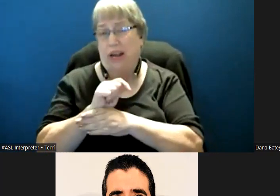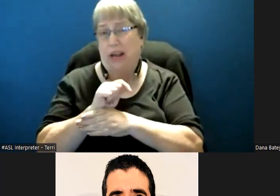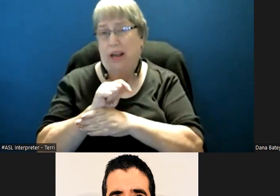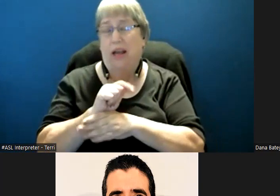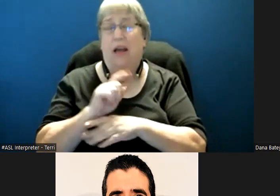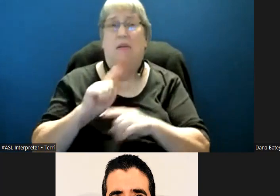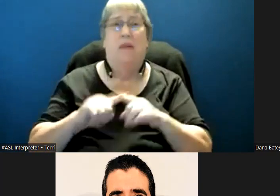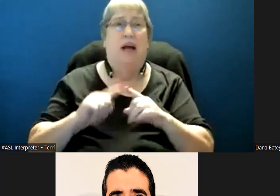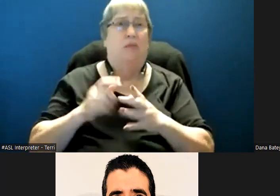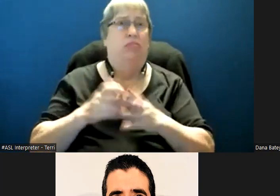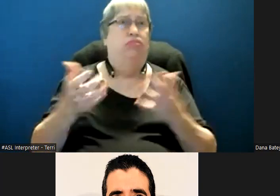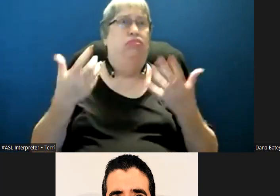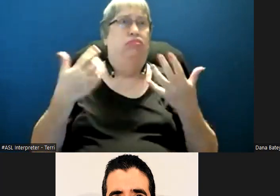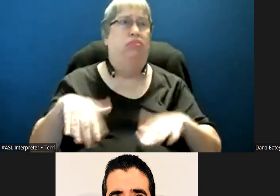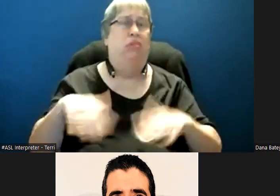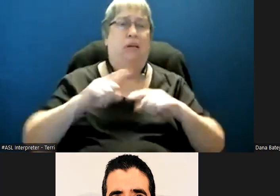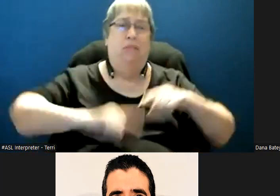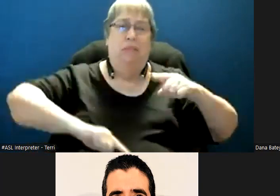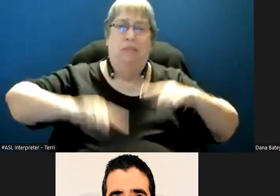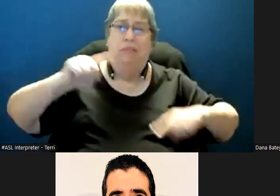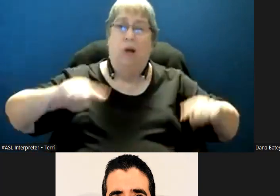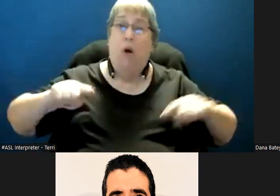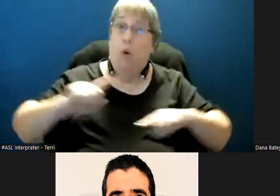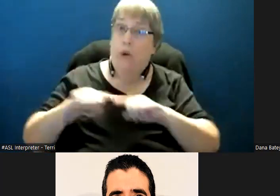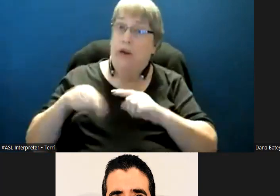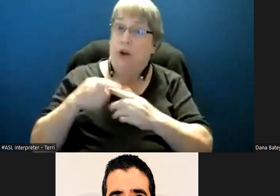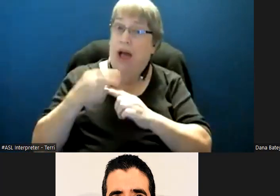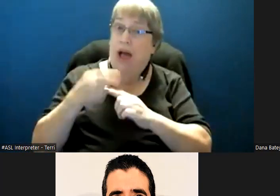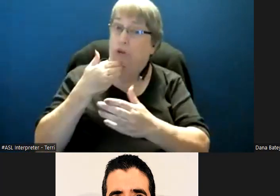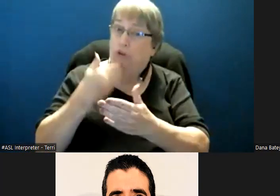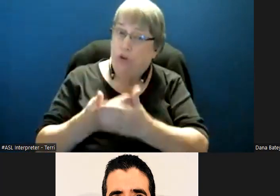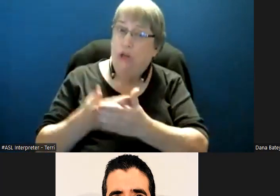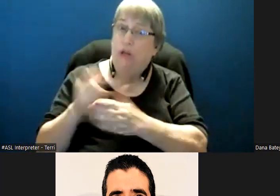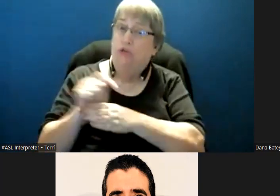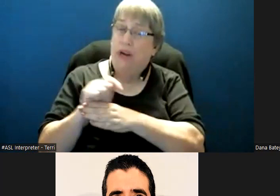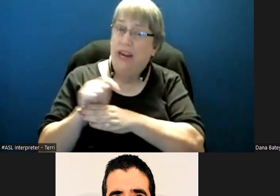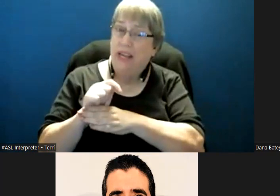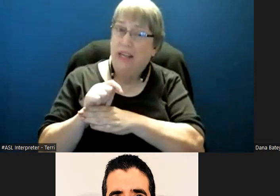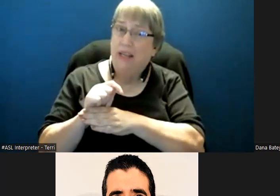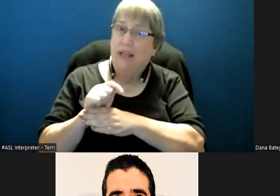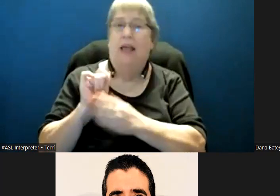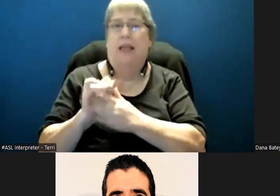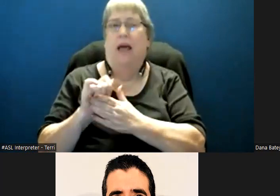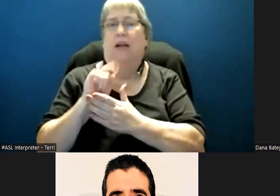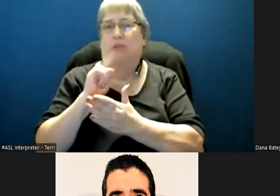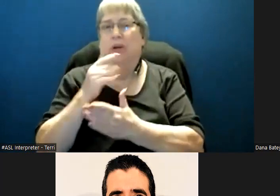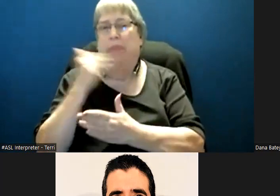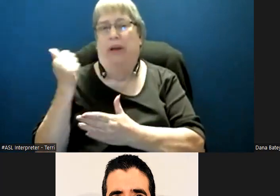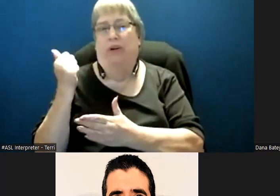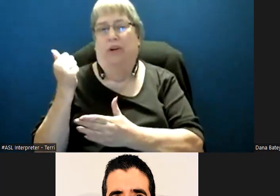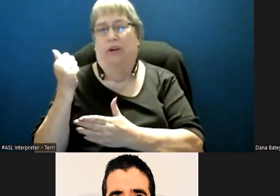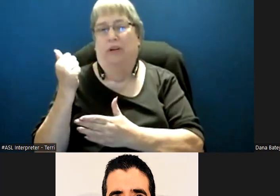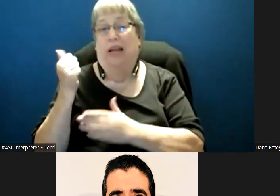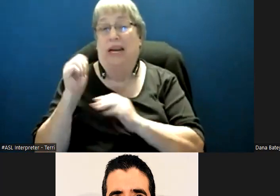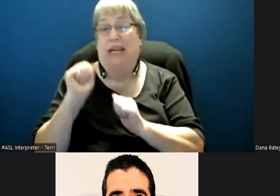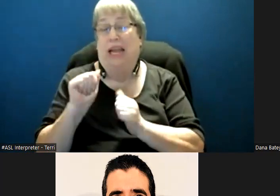also, when you have high quality trainers, training can be a lot more meaningful and can change hearts and